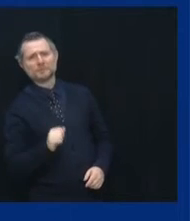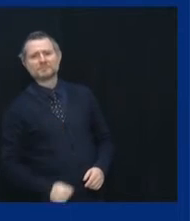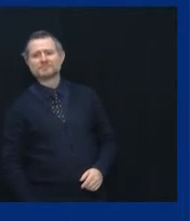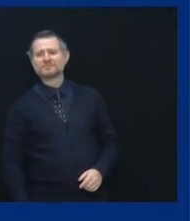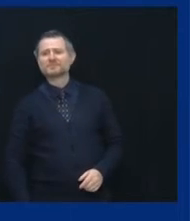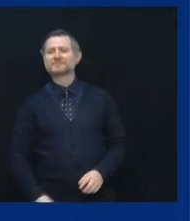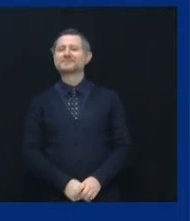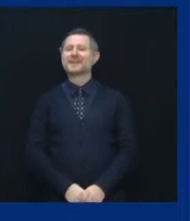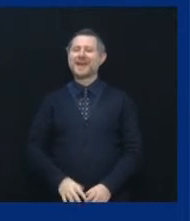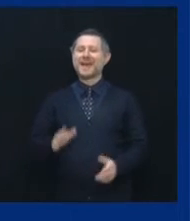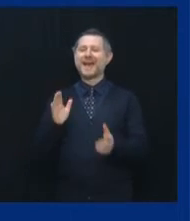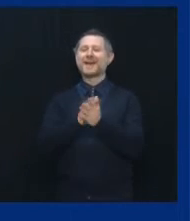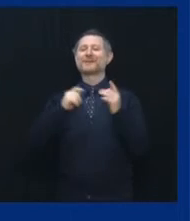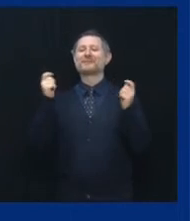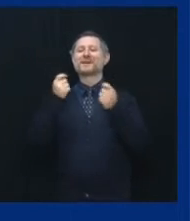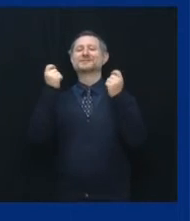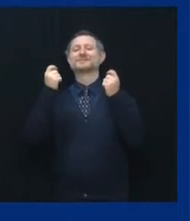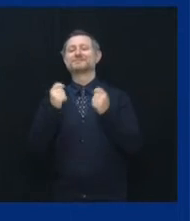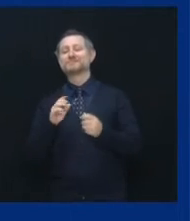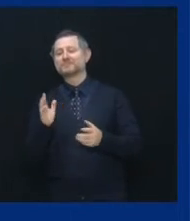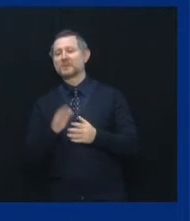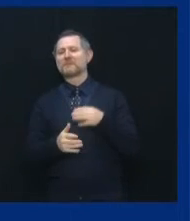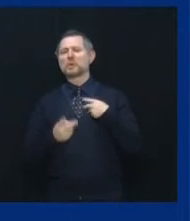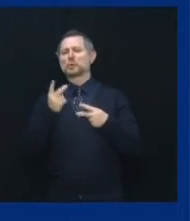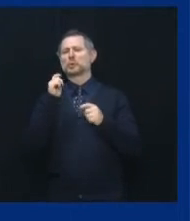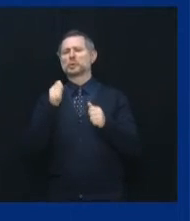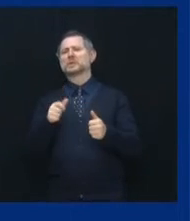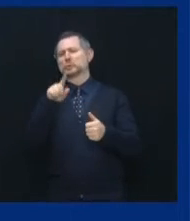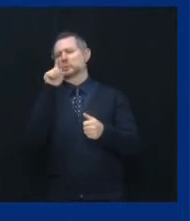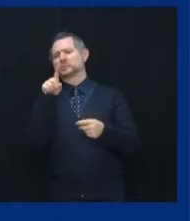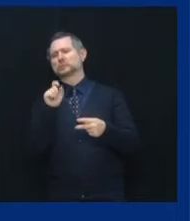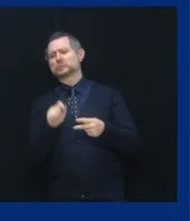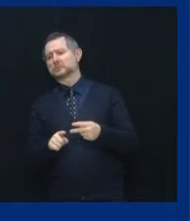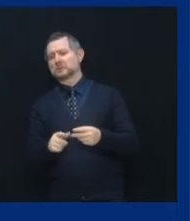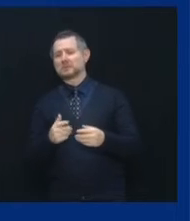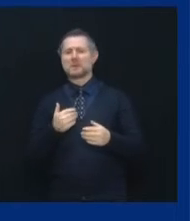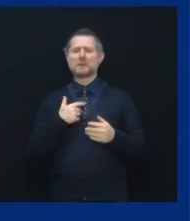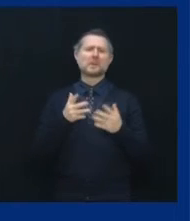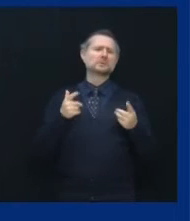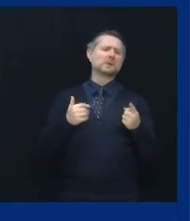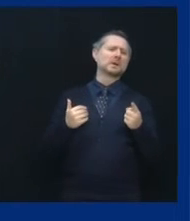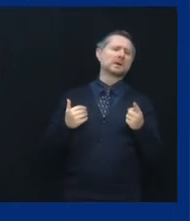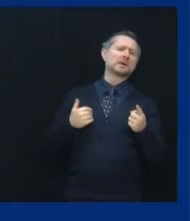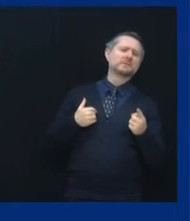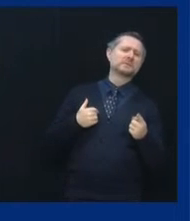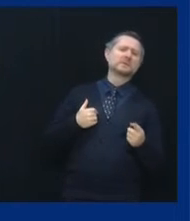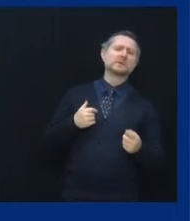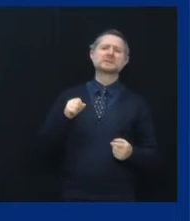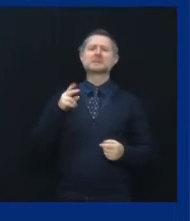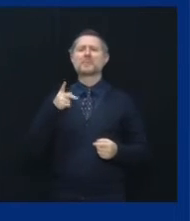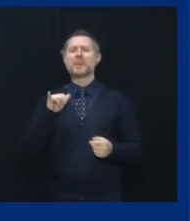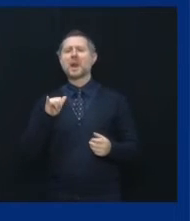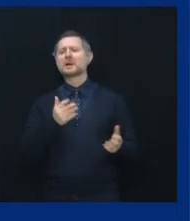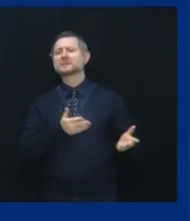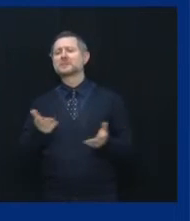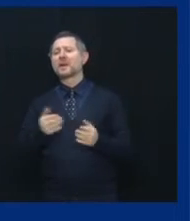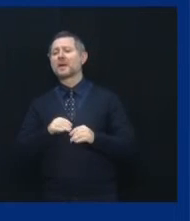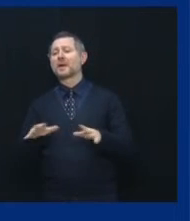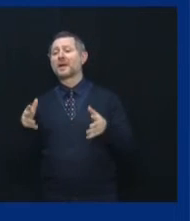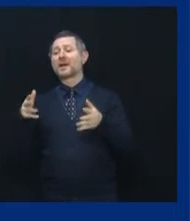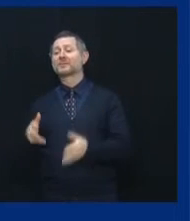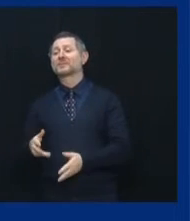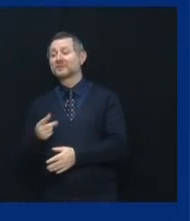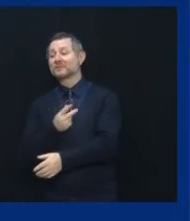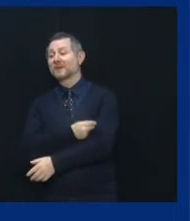Victory. Two quick questions. Considering that there is supply inside the vaccination chain, what is the rationale